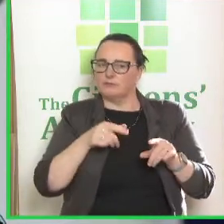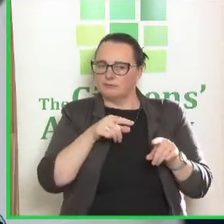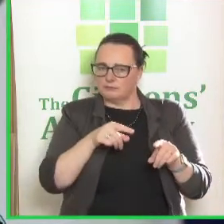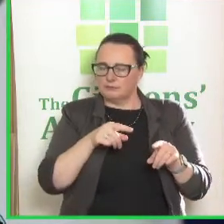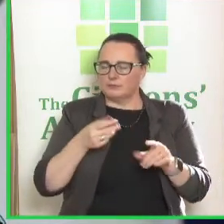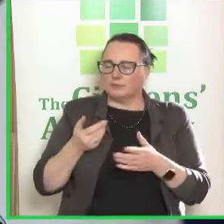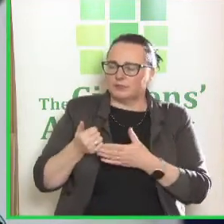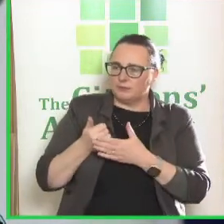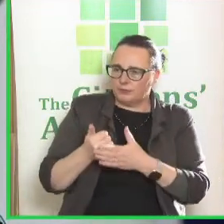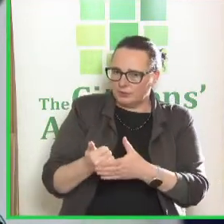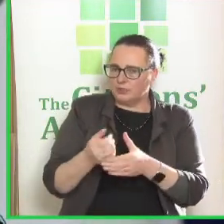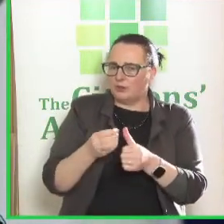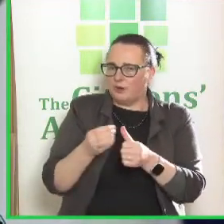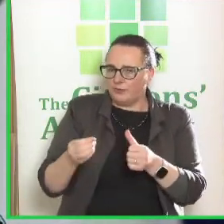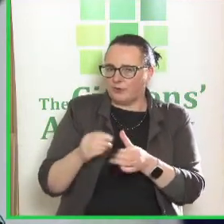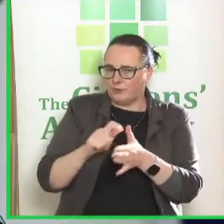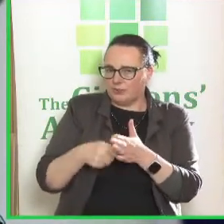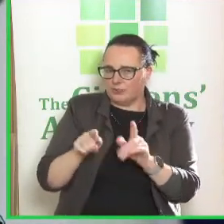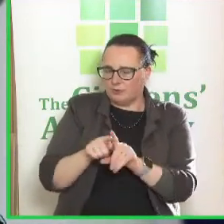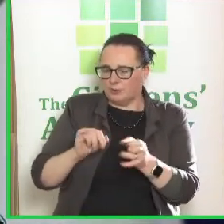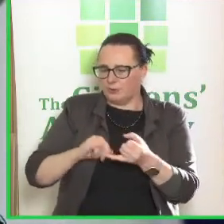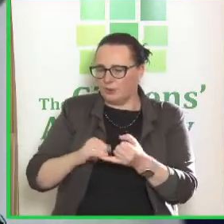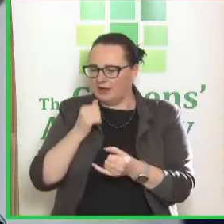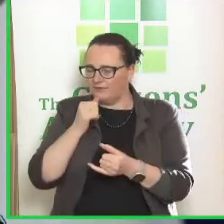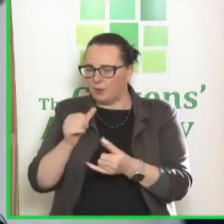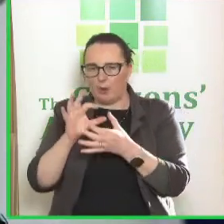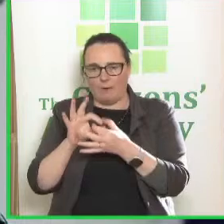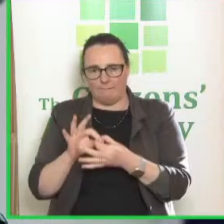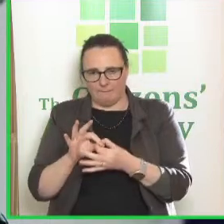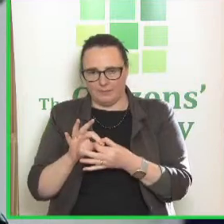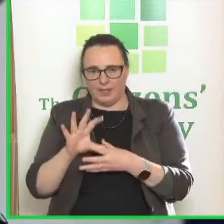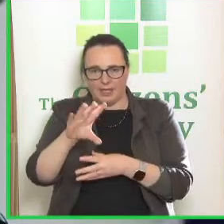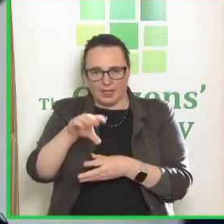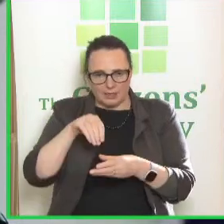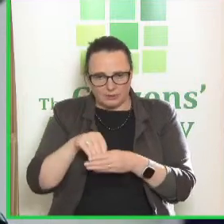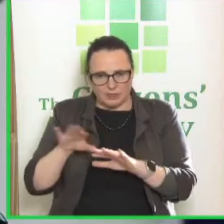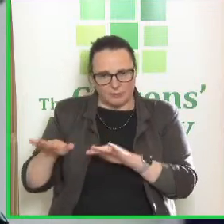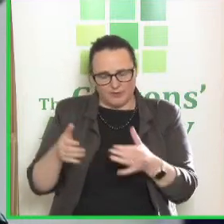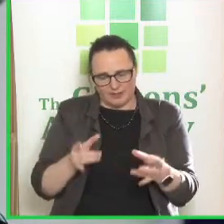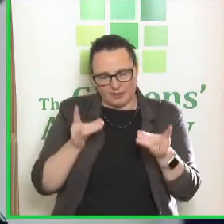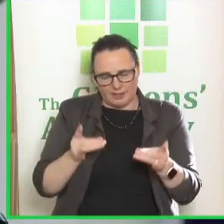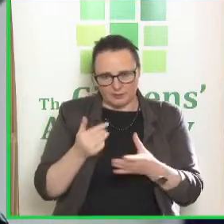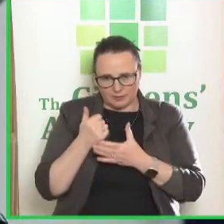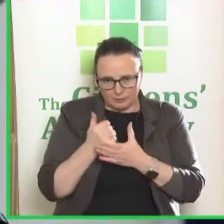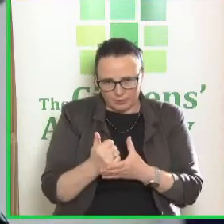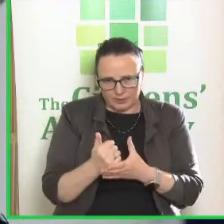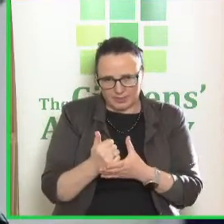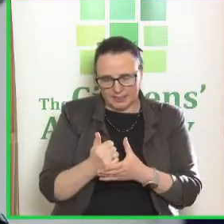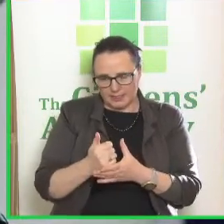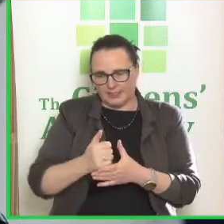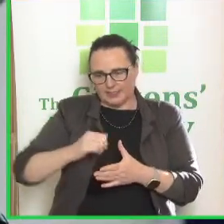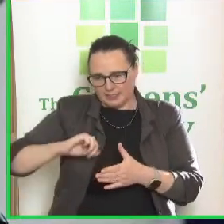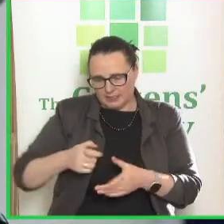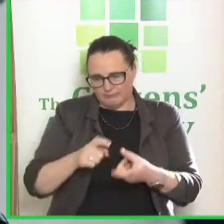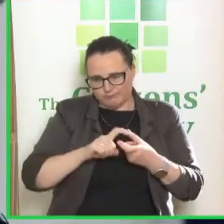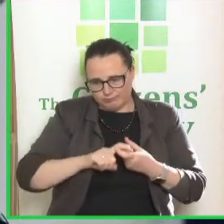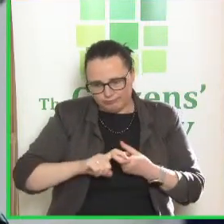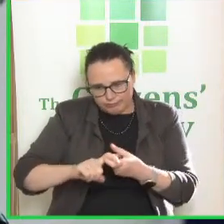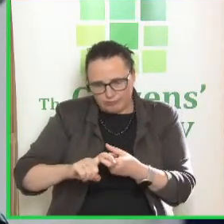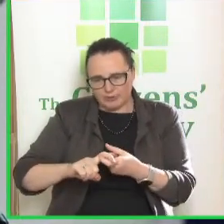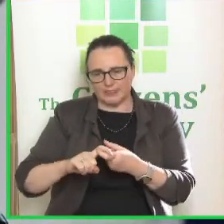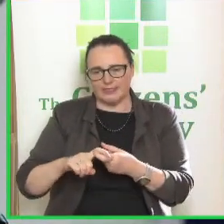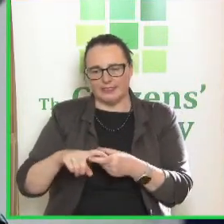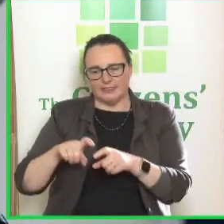of initiatives for people who are homeless. This includes providing health supports to help sustain tenancies under